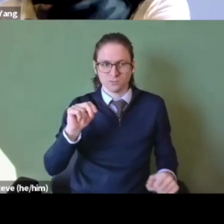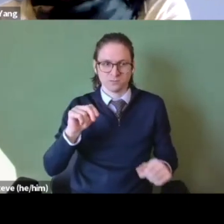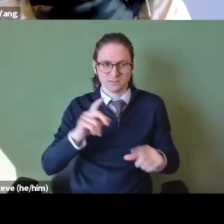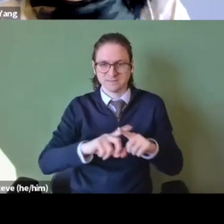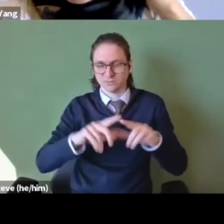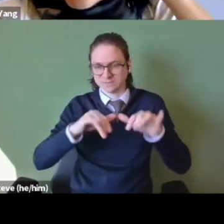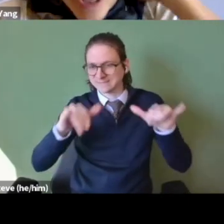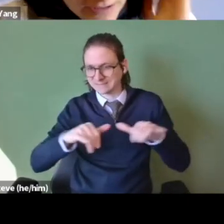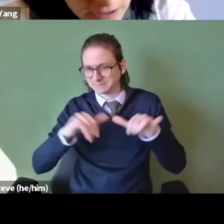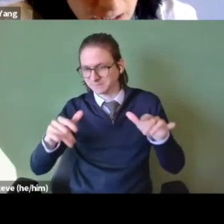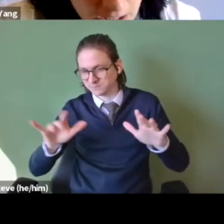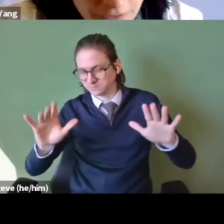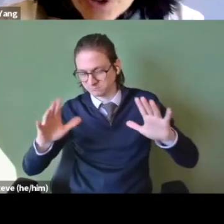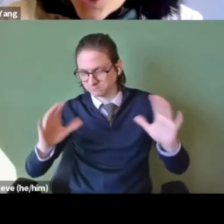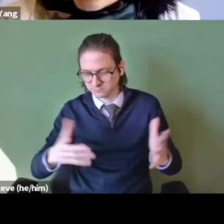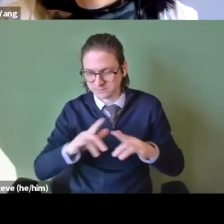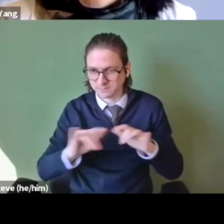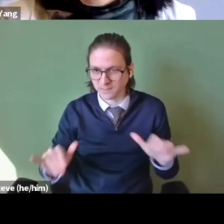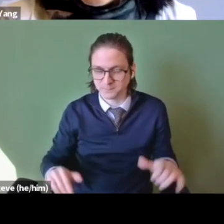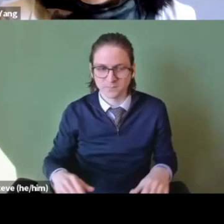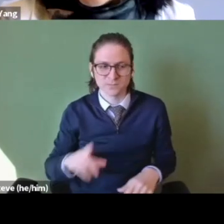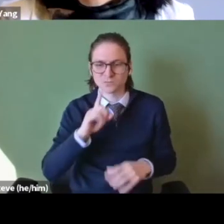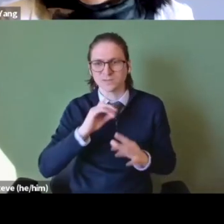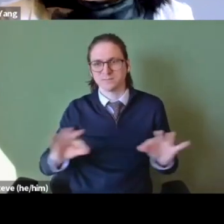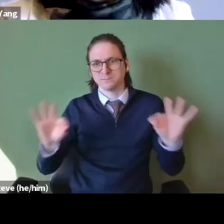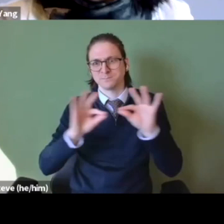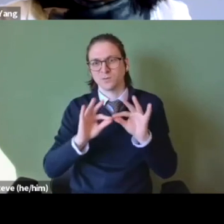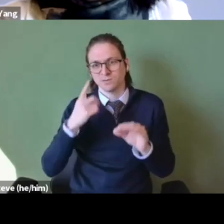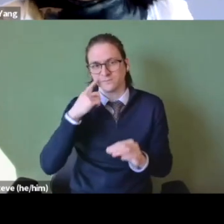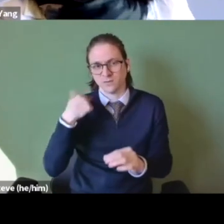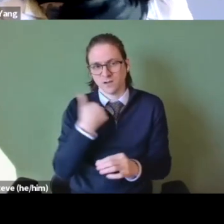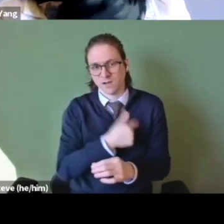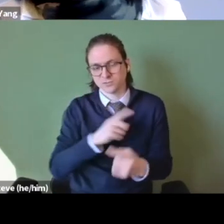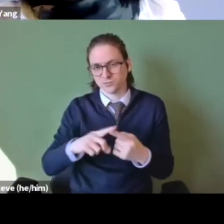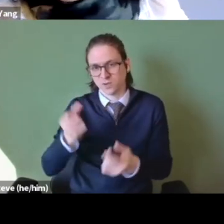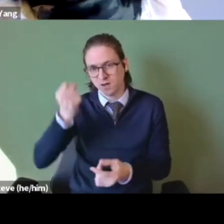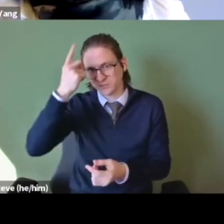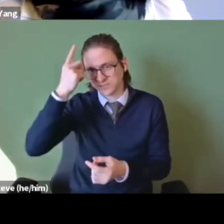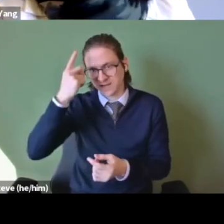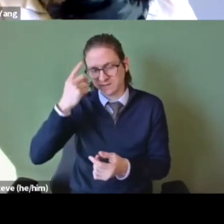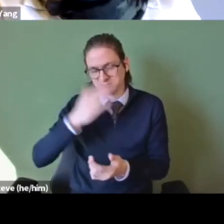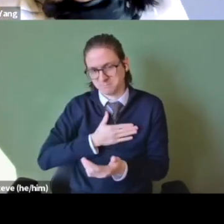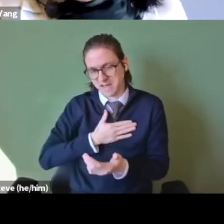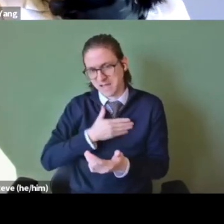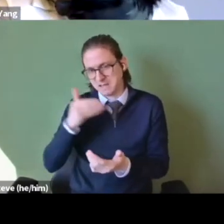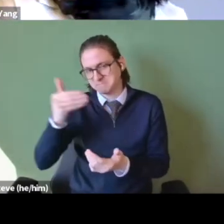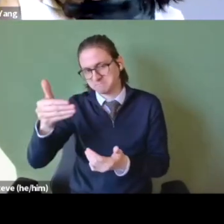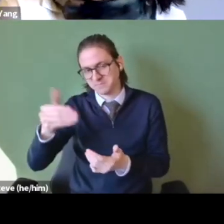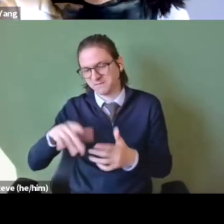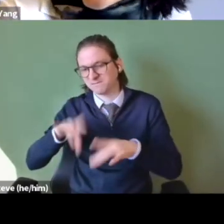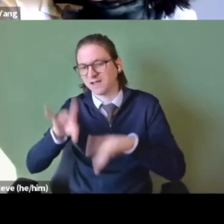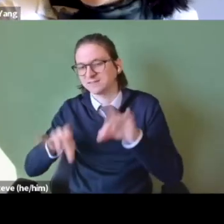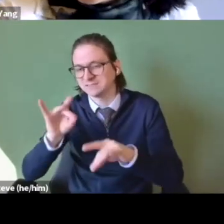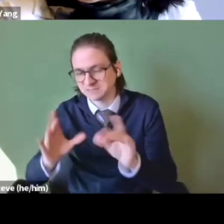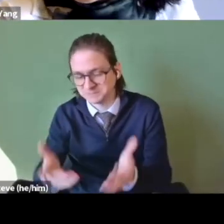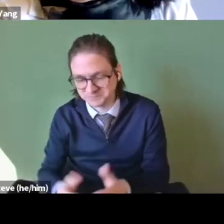be really important to understanding the longitudinal findings that I'm about to show you. So if we go back to Attallah